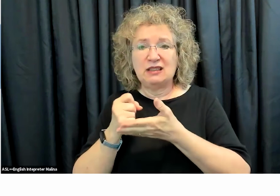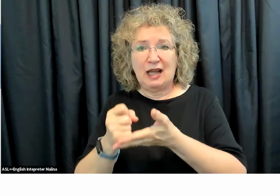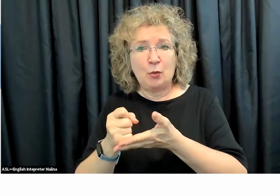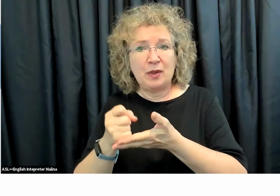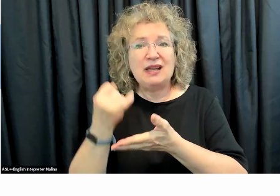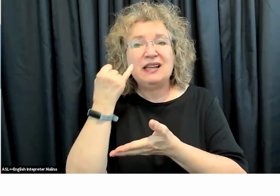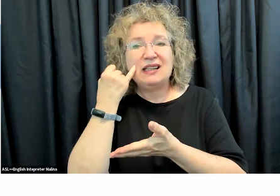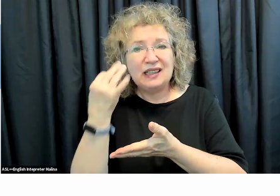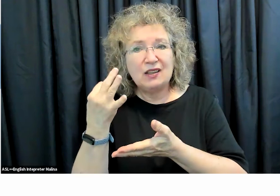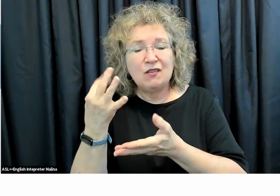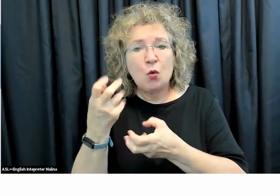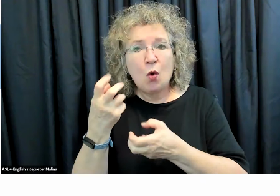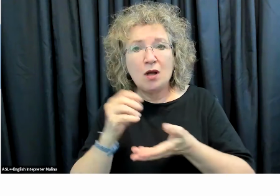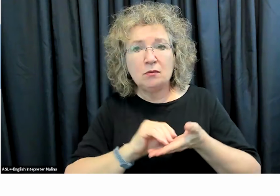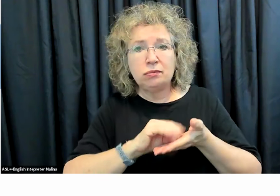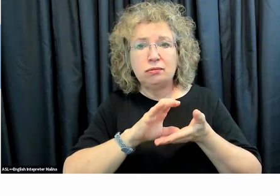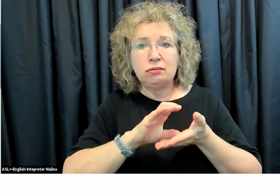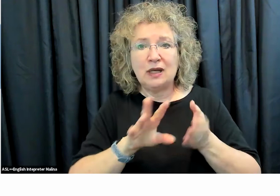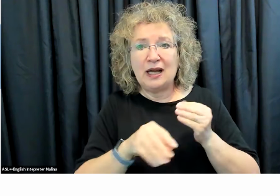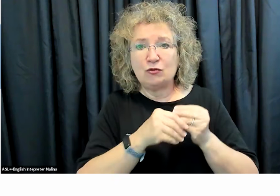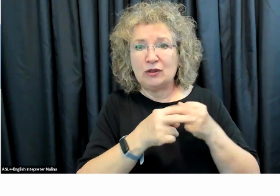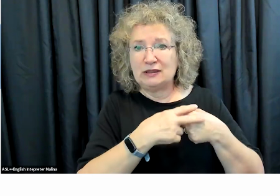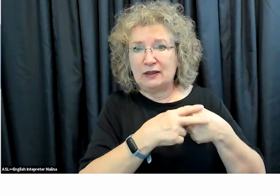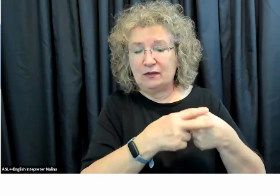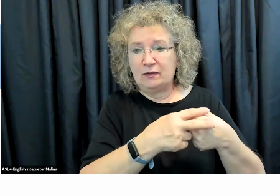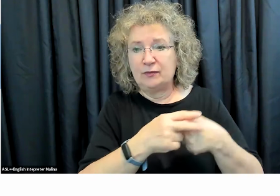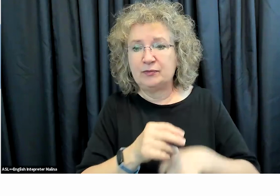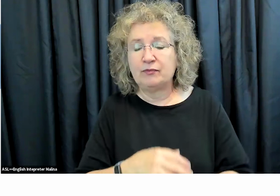to bolster your supply